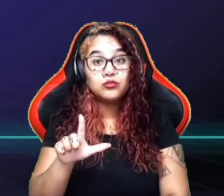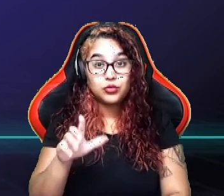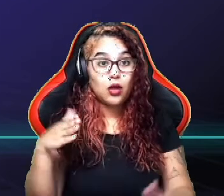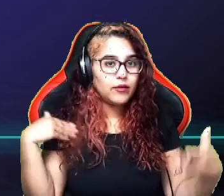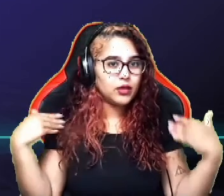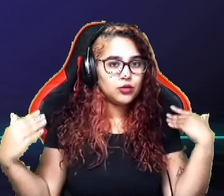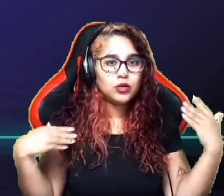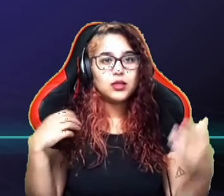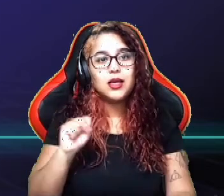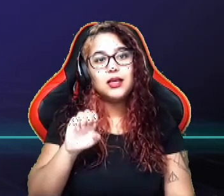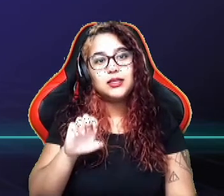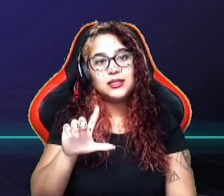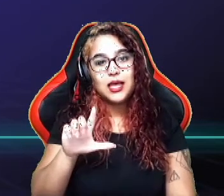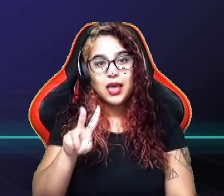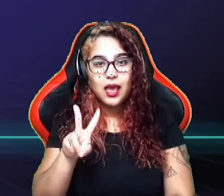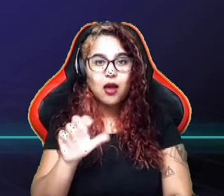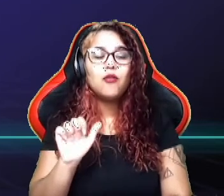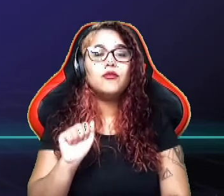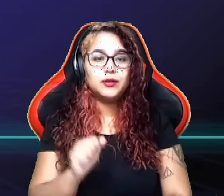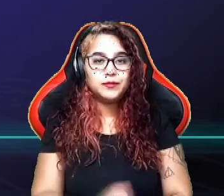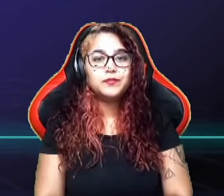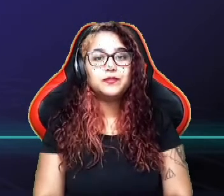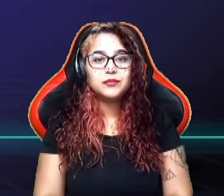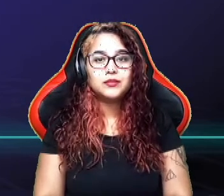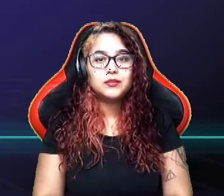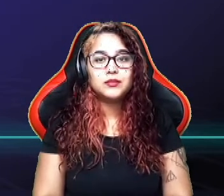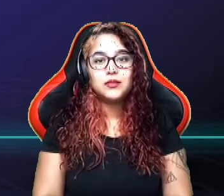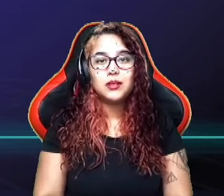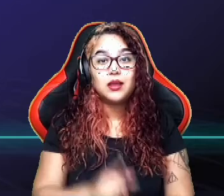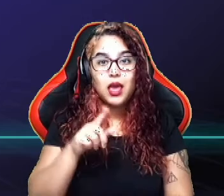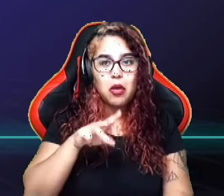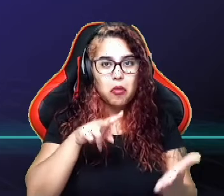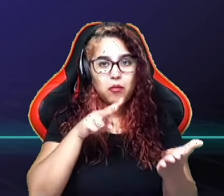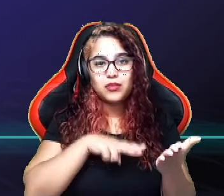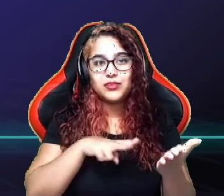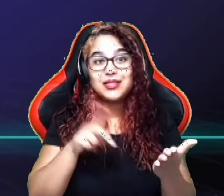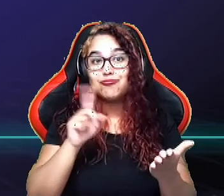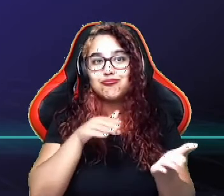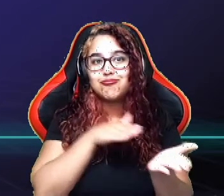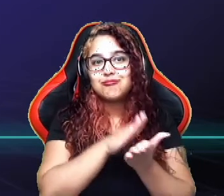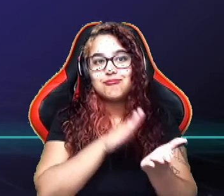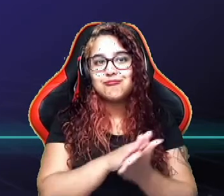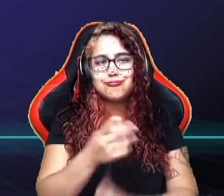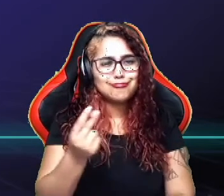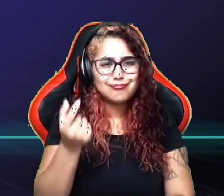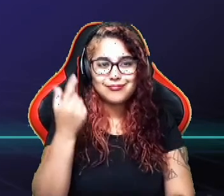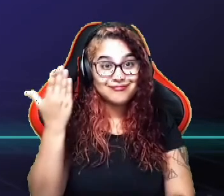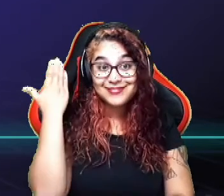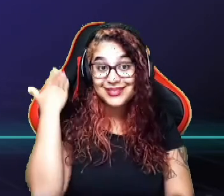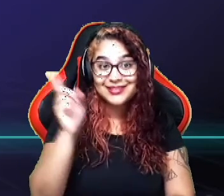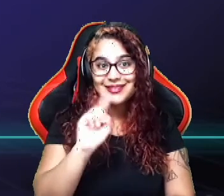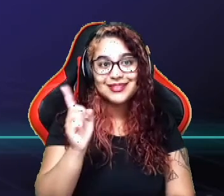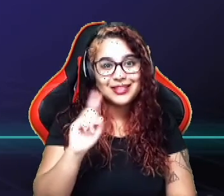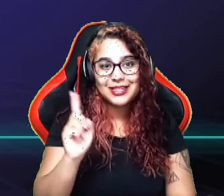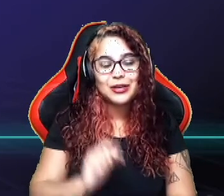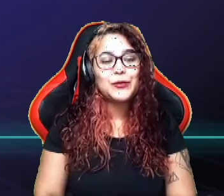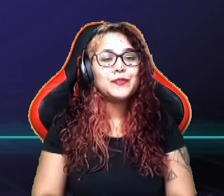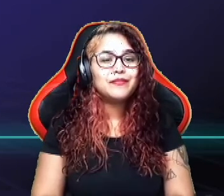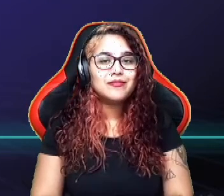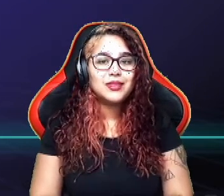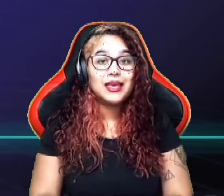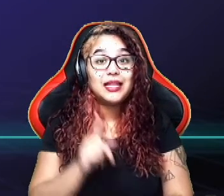replica of the Adventures in the Jungle manual, the booklet that was not published at the time.